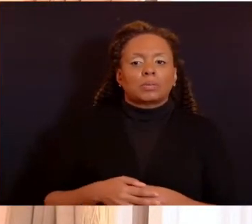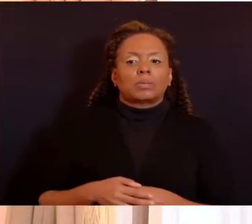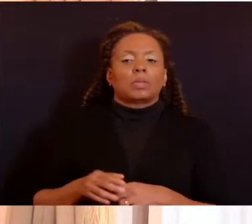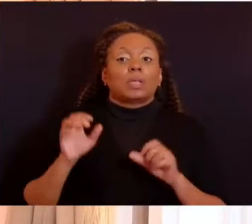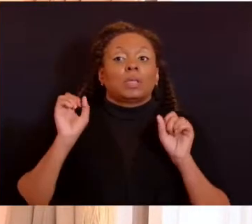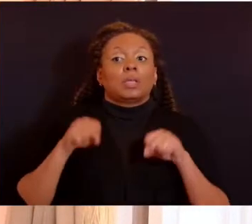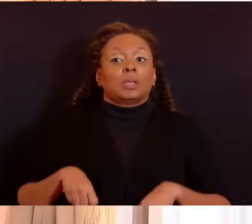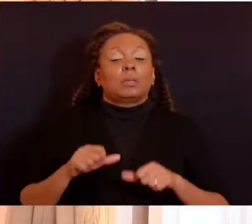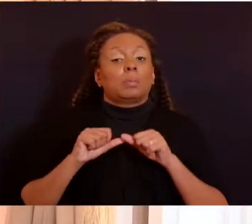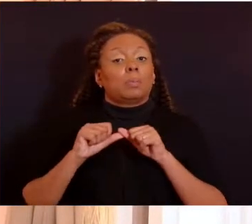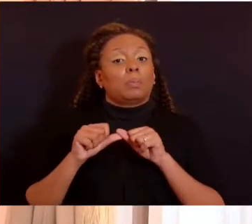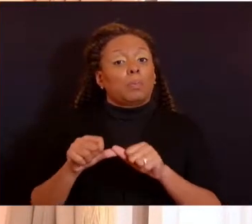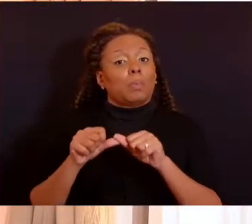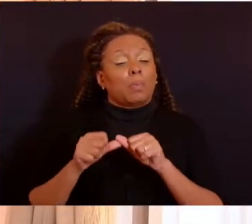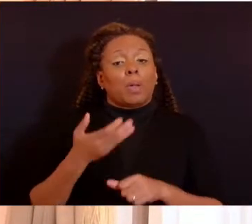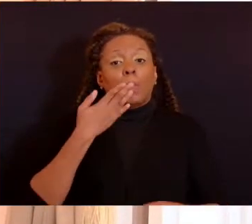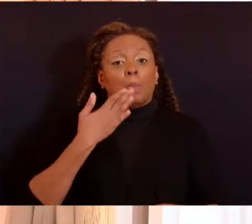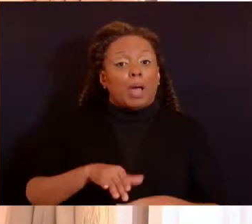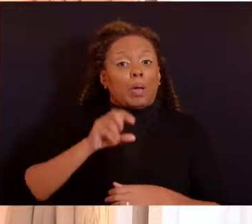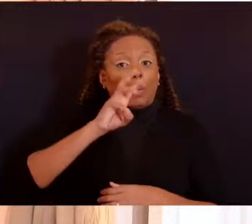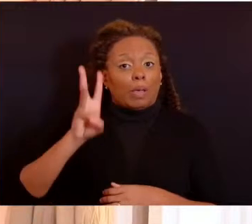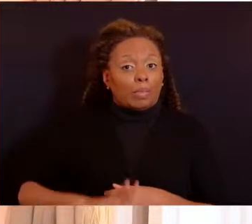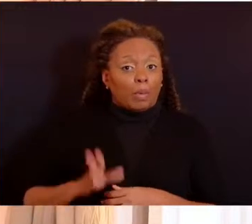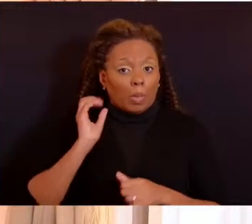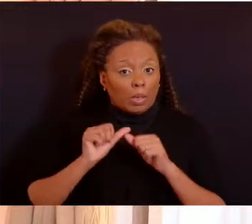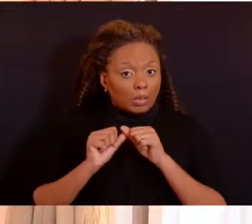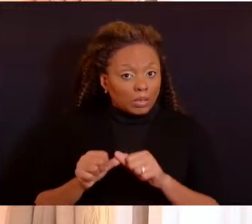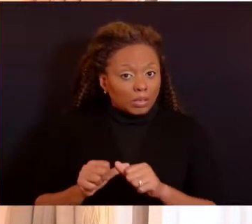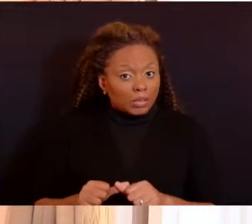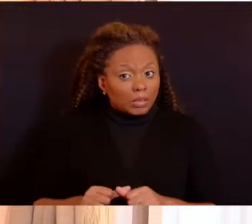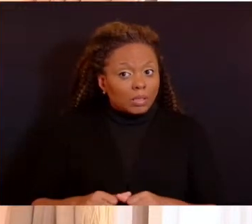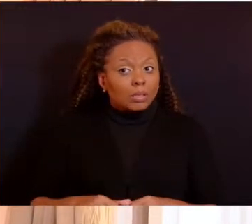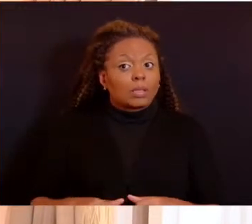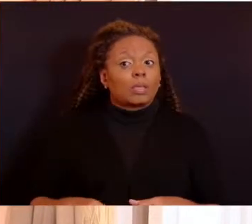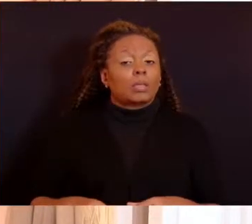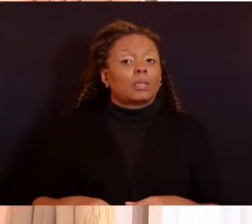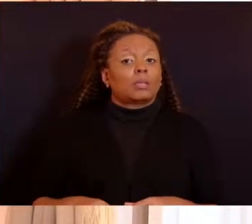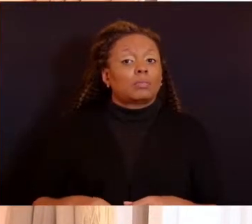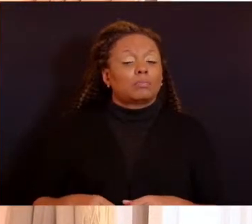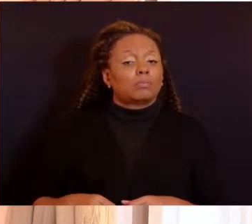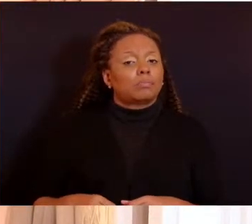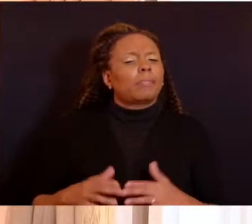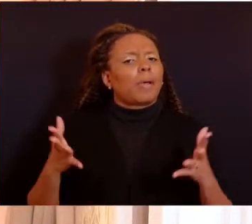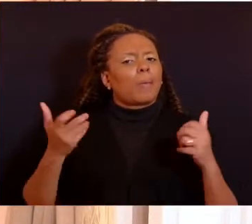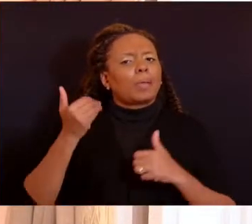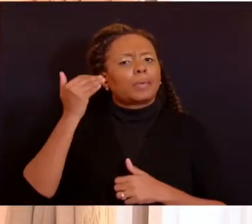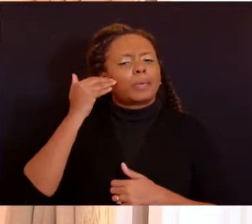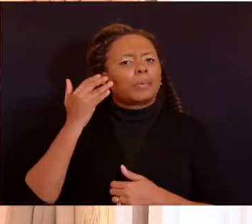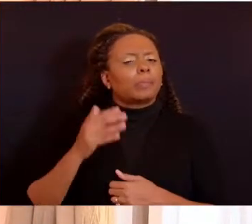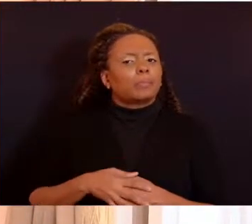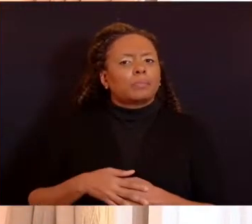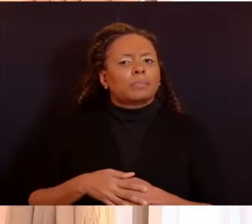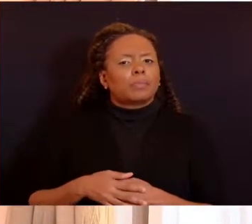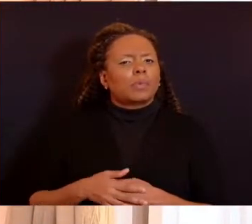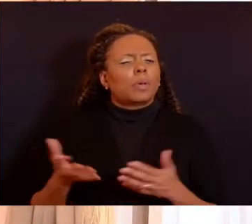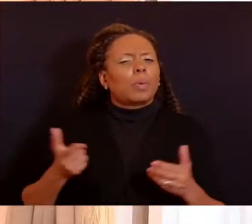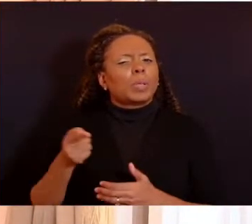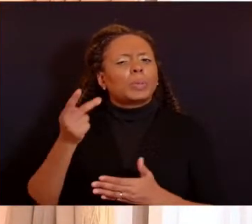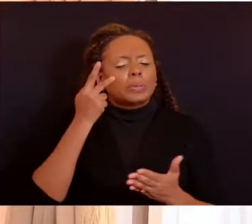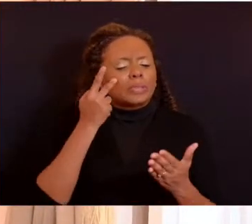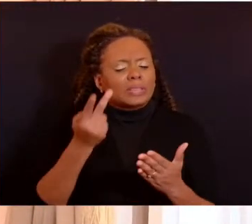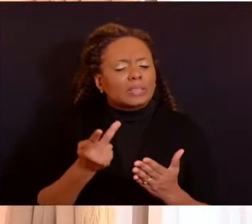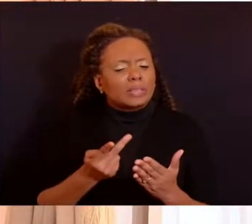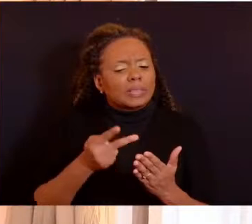continued bad weather. Would you be so kind as to share with the public what you are seeing and what we need to